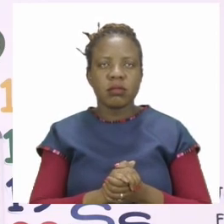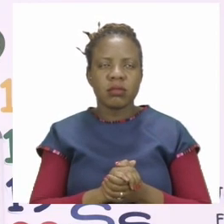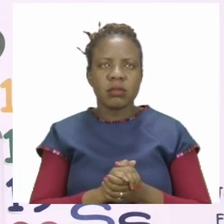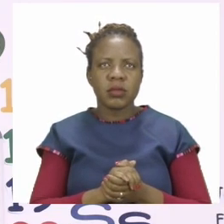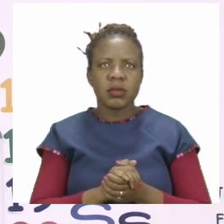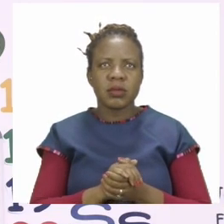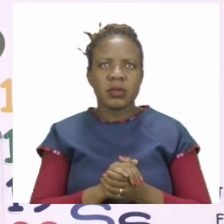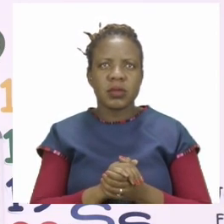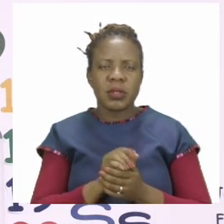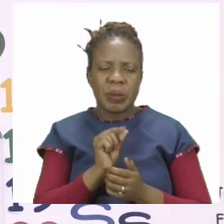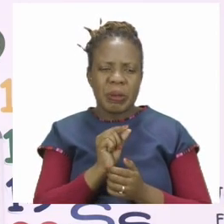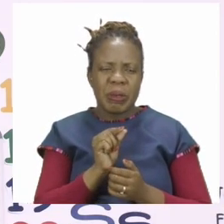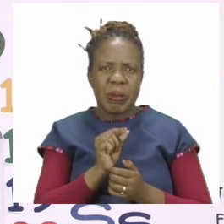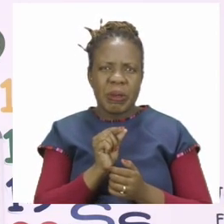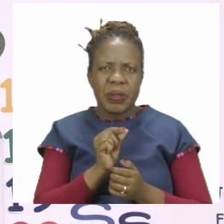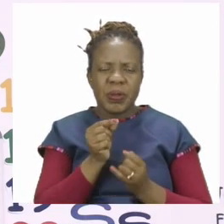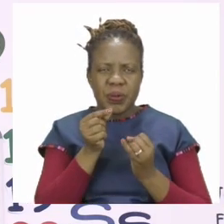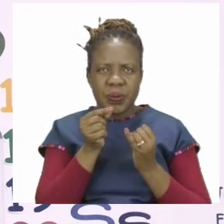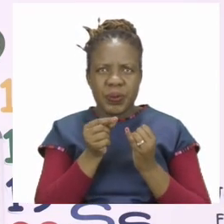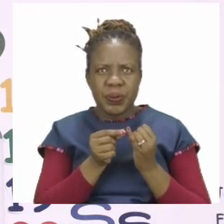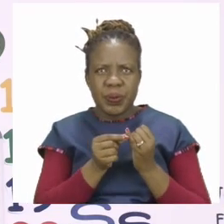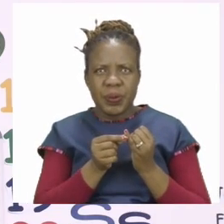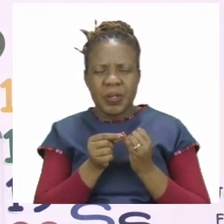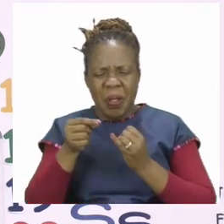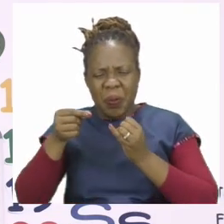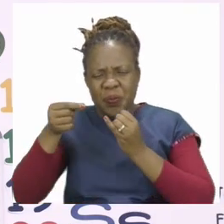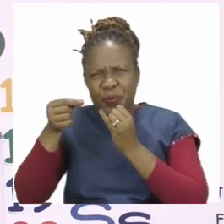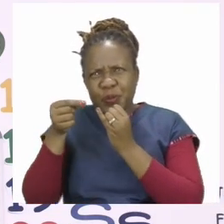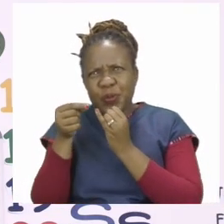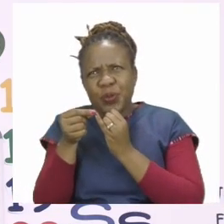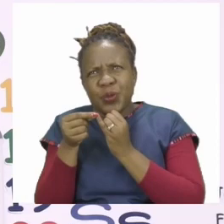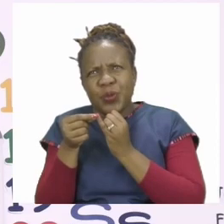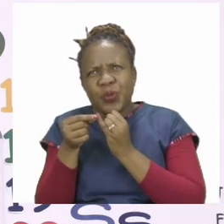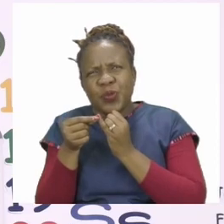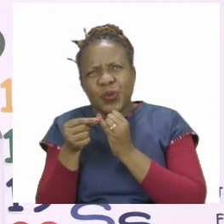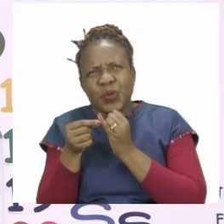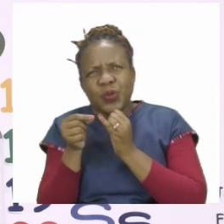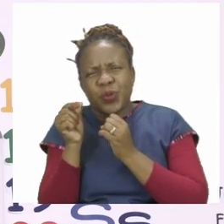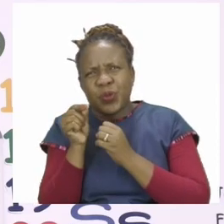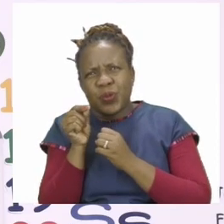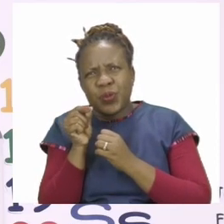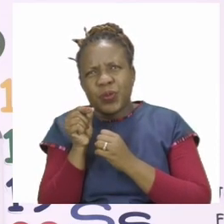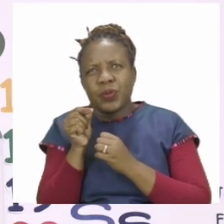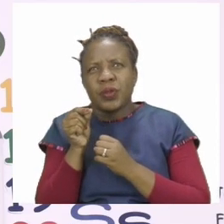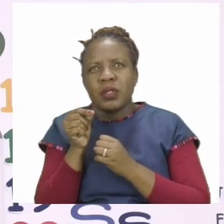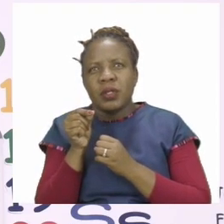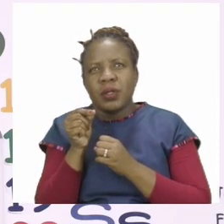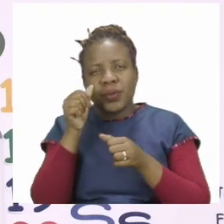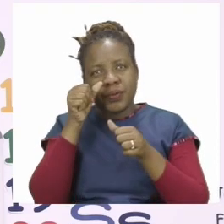thin, thinner. Remember we said earlier that you add